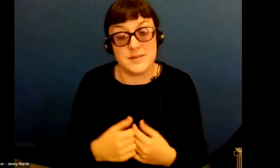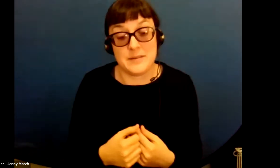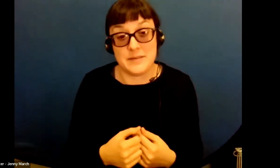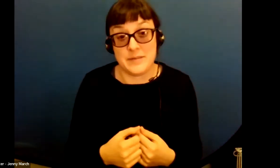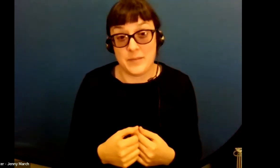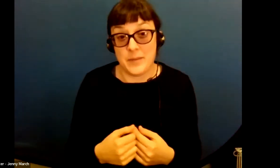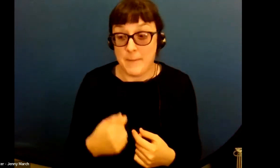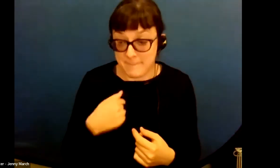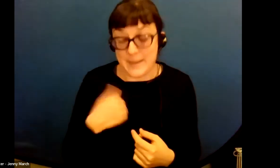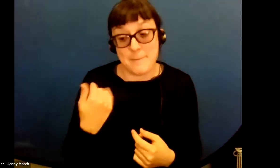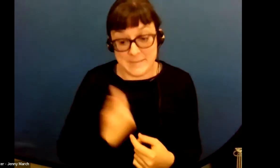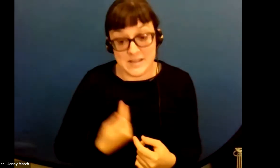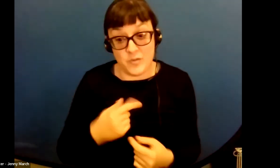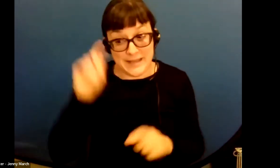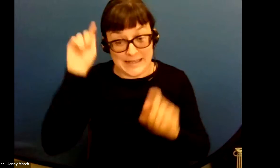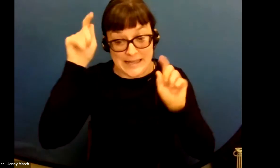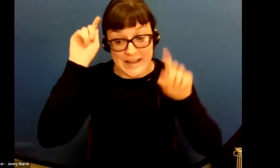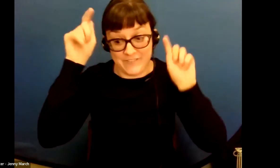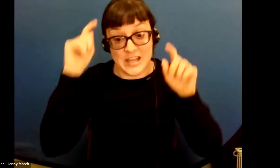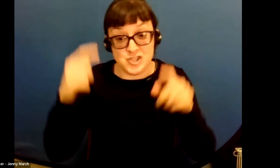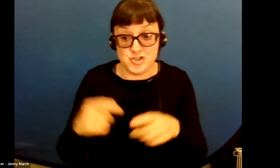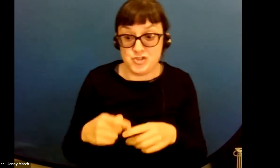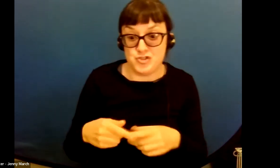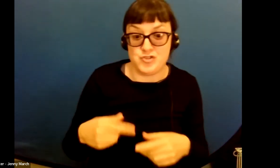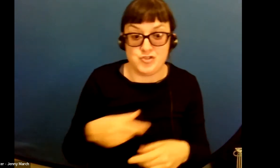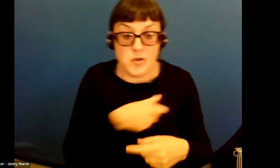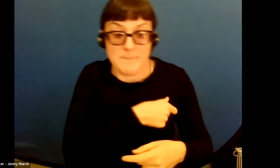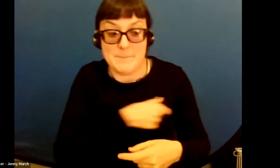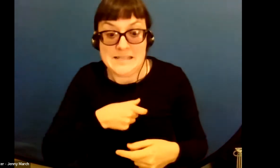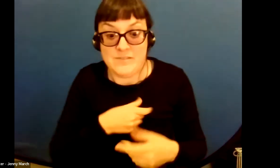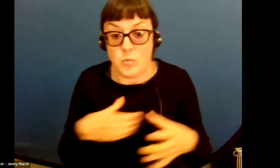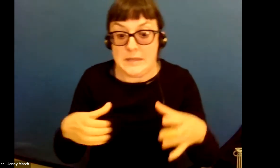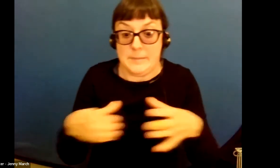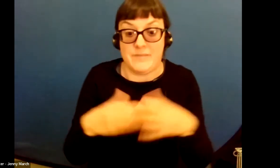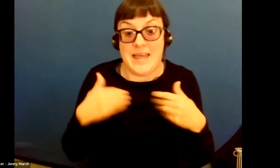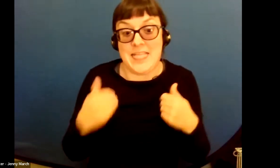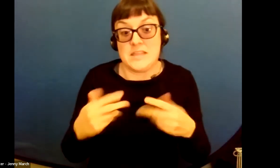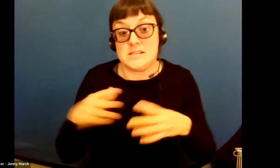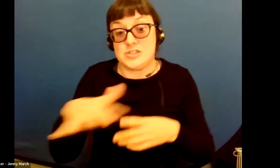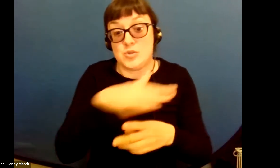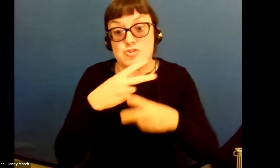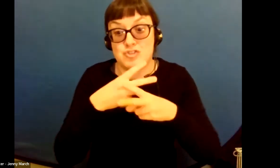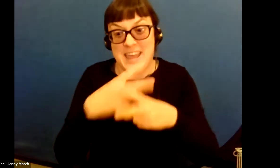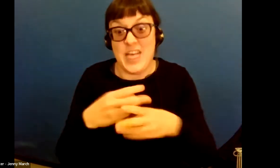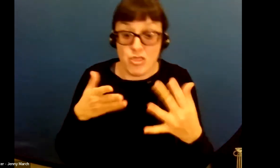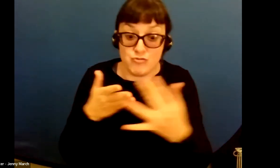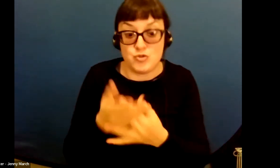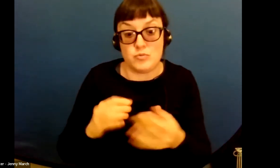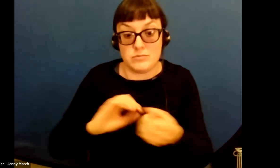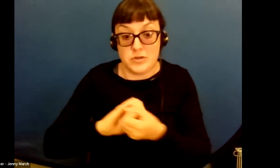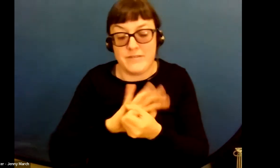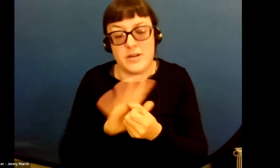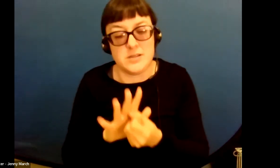the Innovation Minister at the Department for Health and Social Care during the pandemic, I saw for myself how